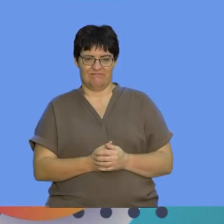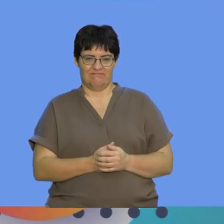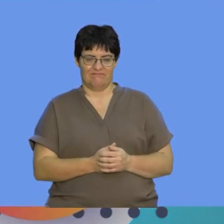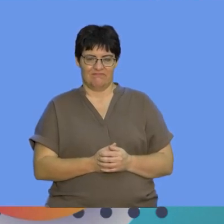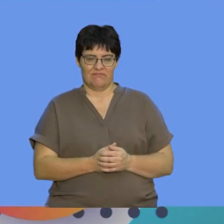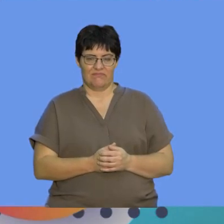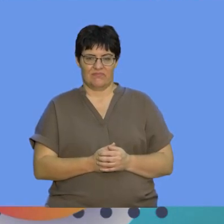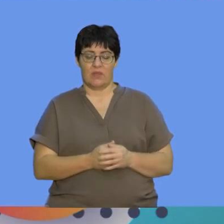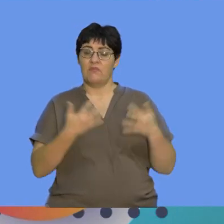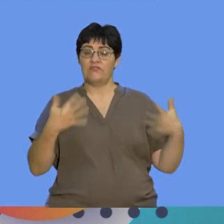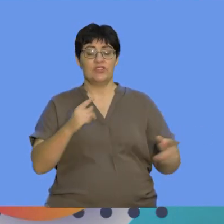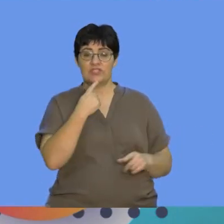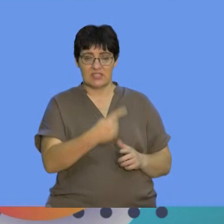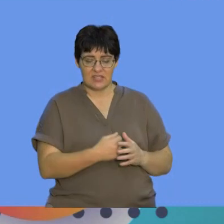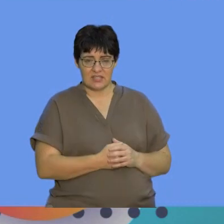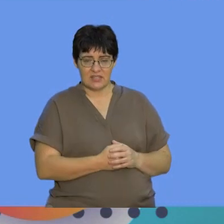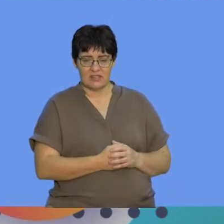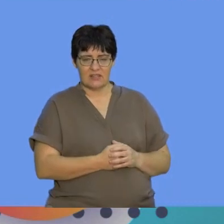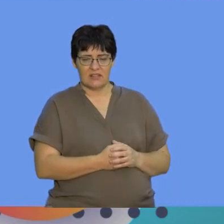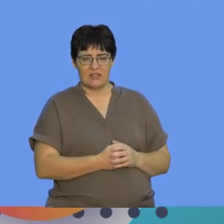said that, there's also,